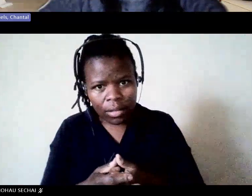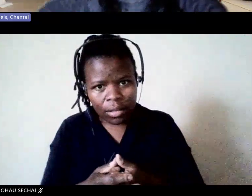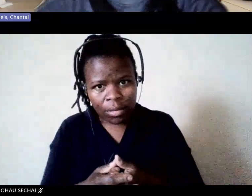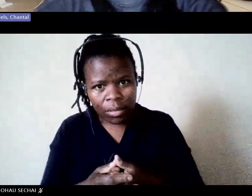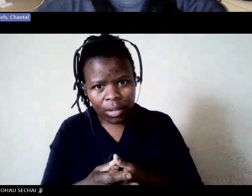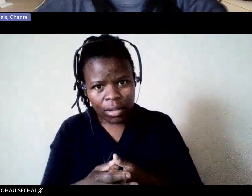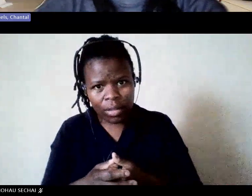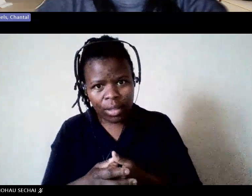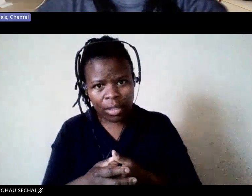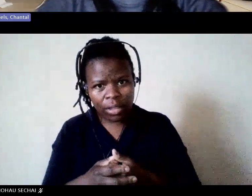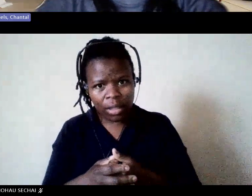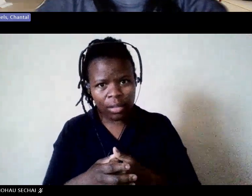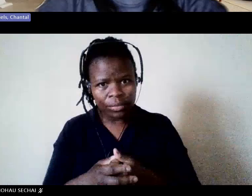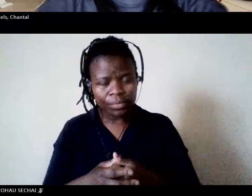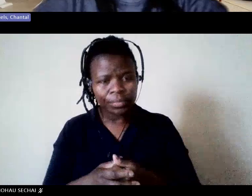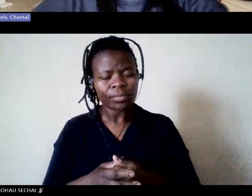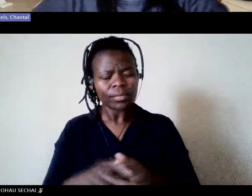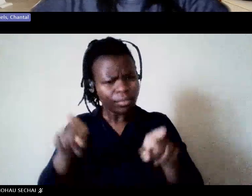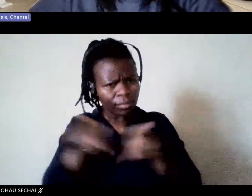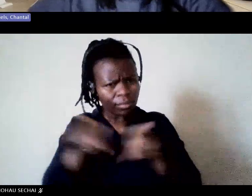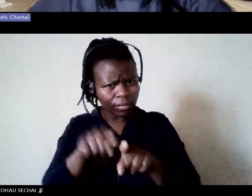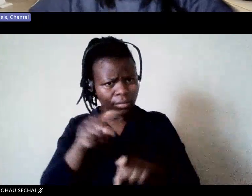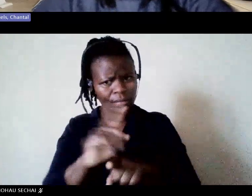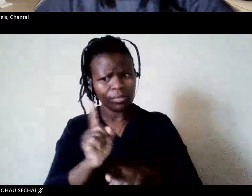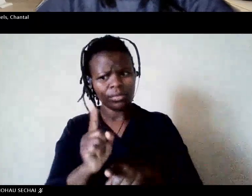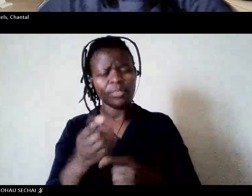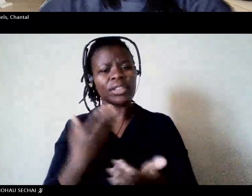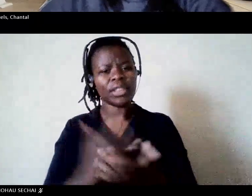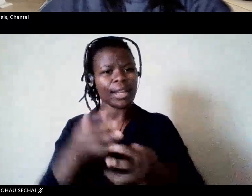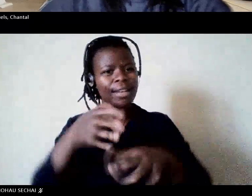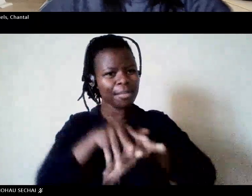to mainstream education. Exactly.